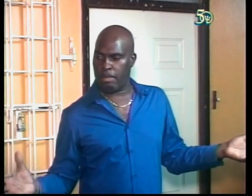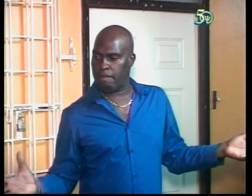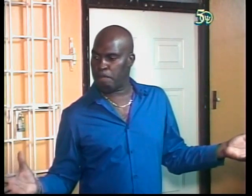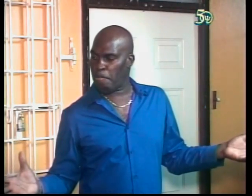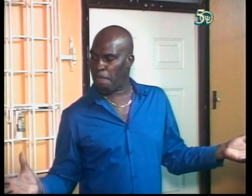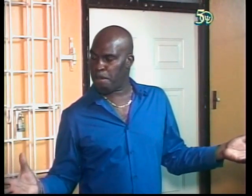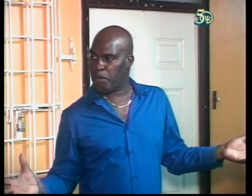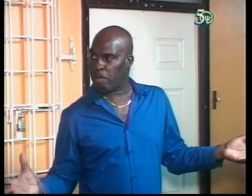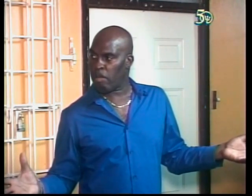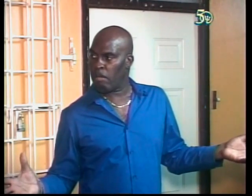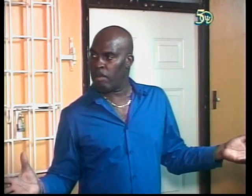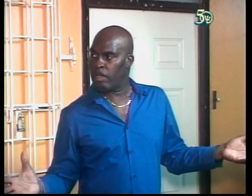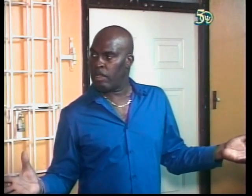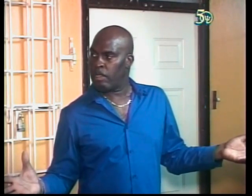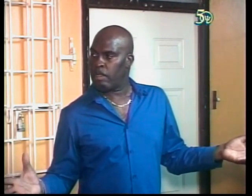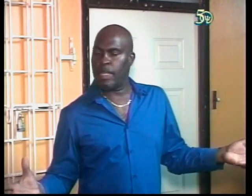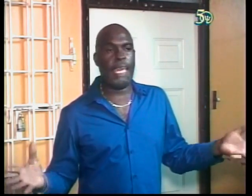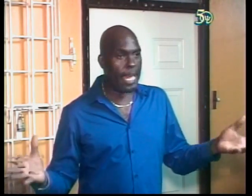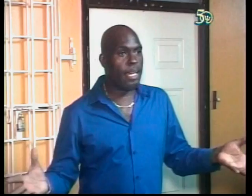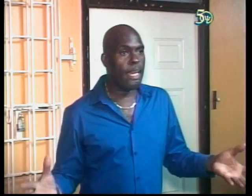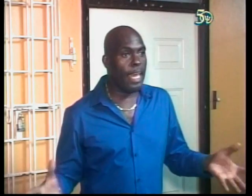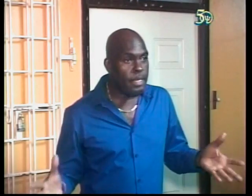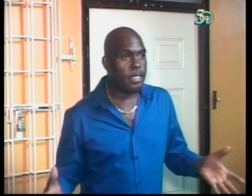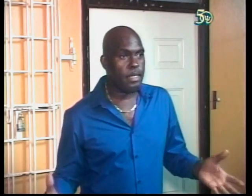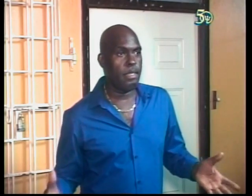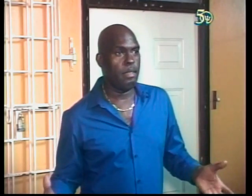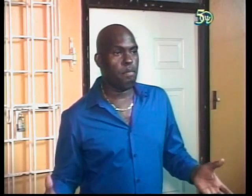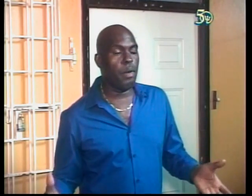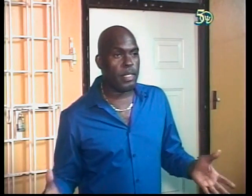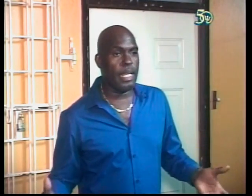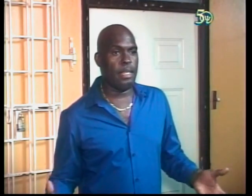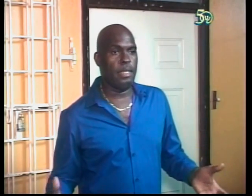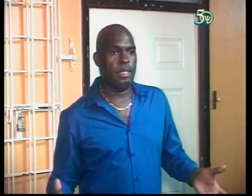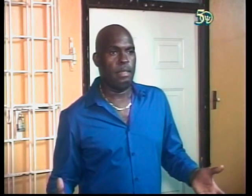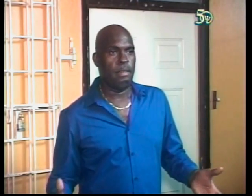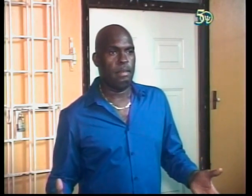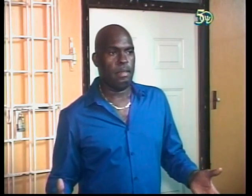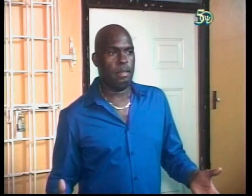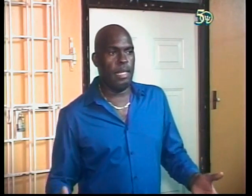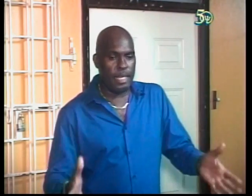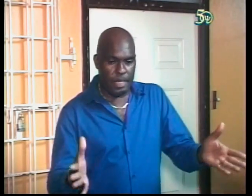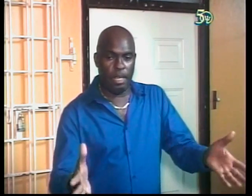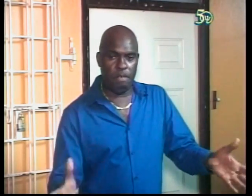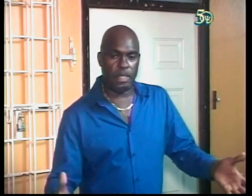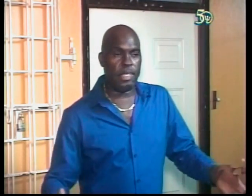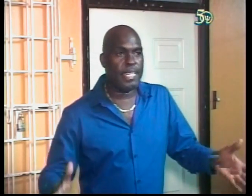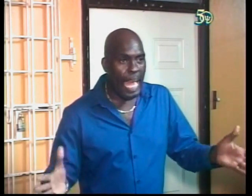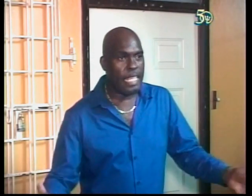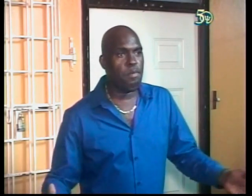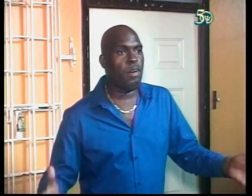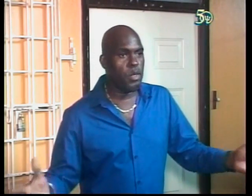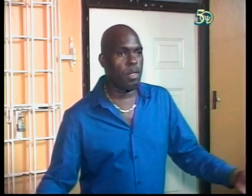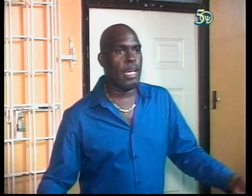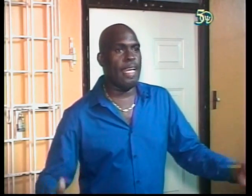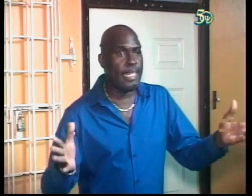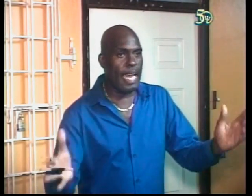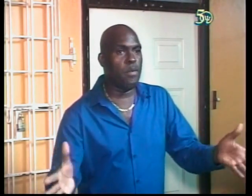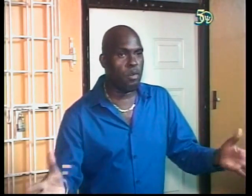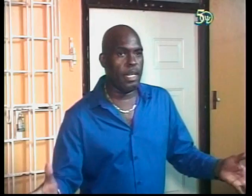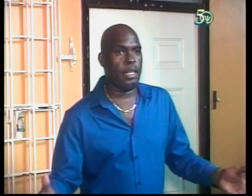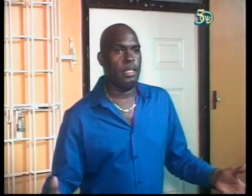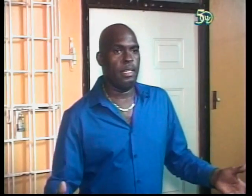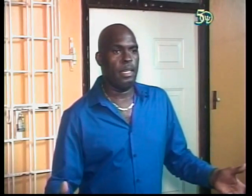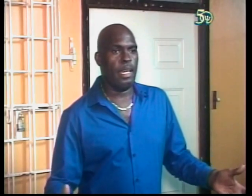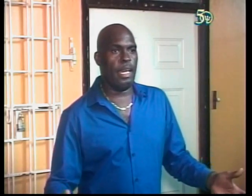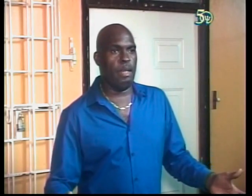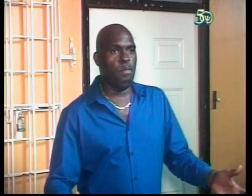ministry to get his personnel the legislative officers, get them on the road and get them out